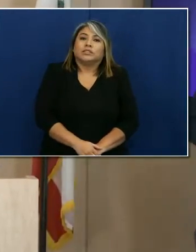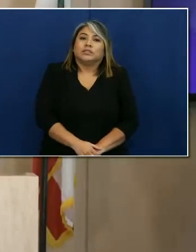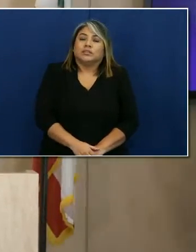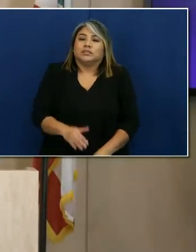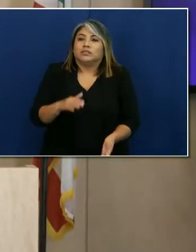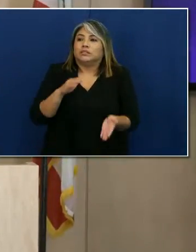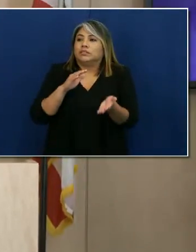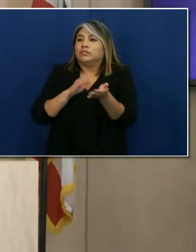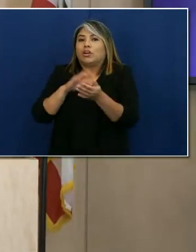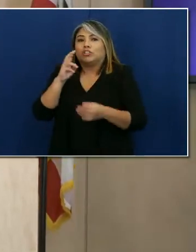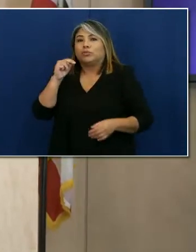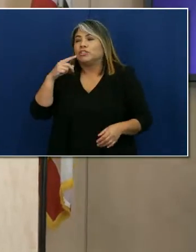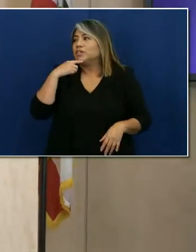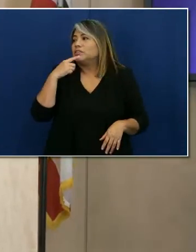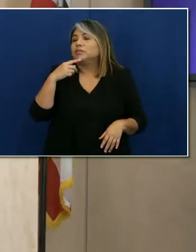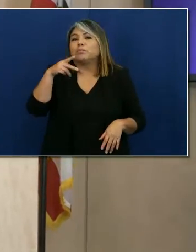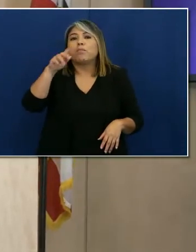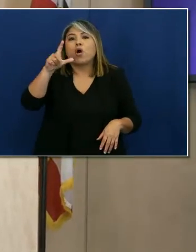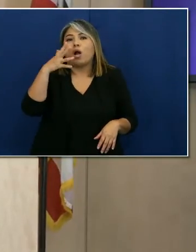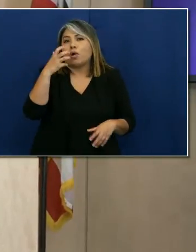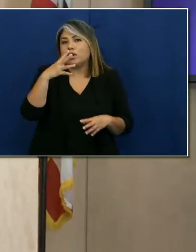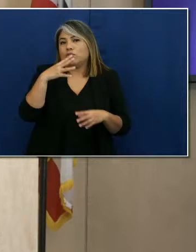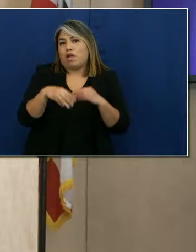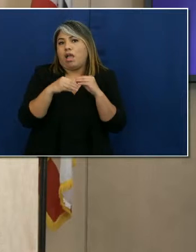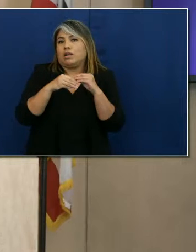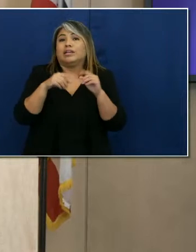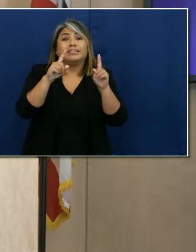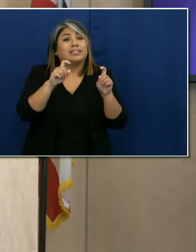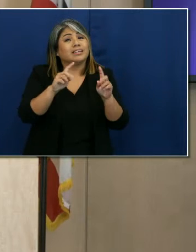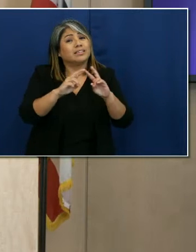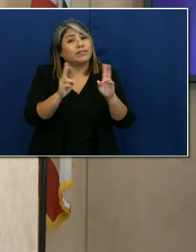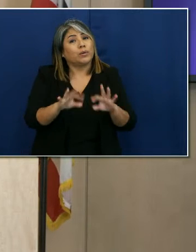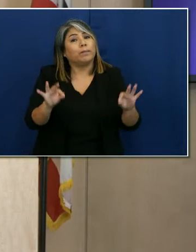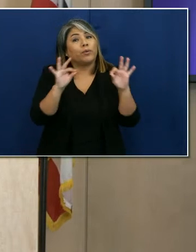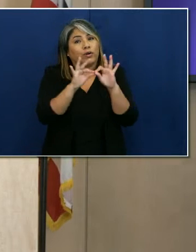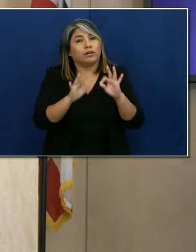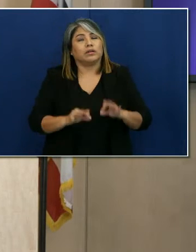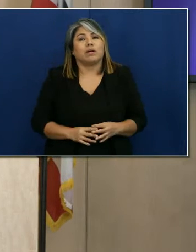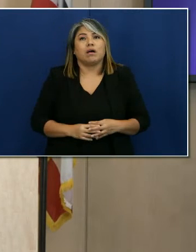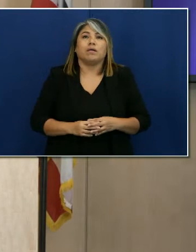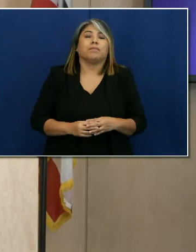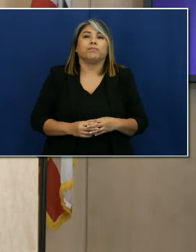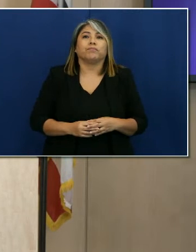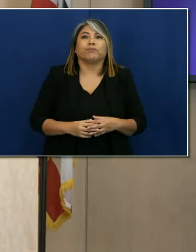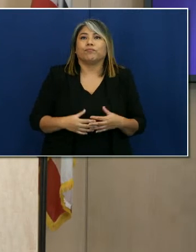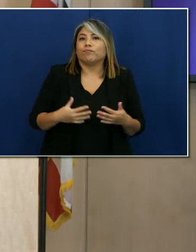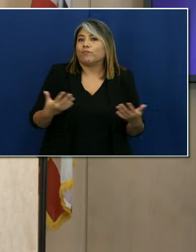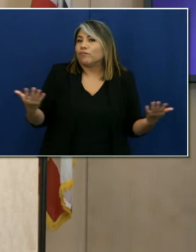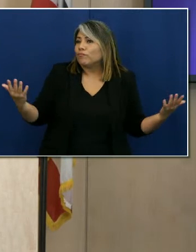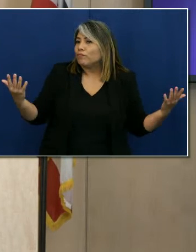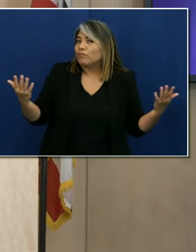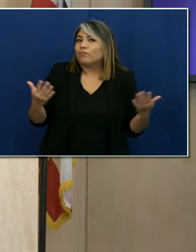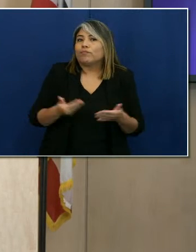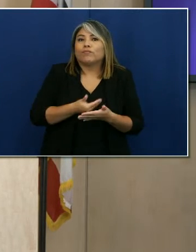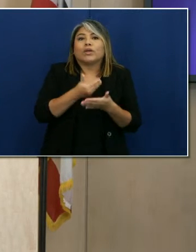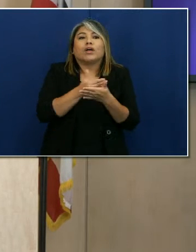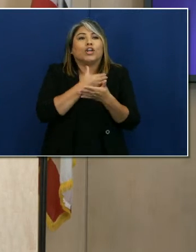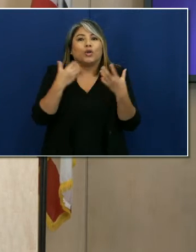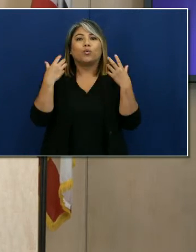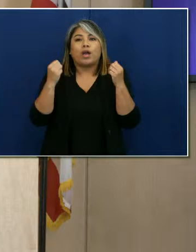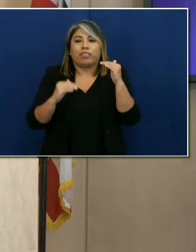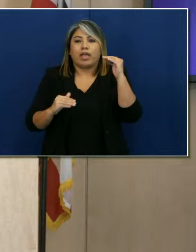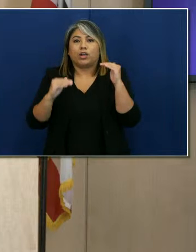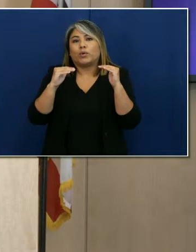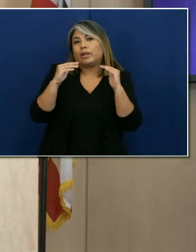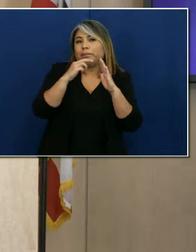So, Paul, I was just going to additionally add, testing is very important here. Now, as this new health equity